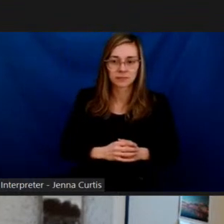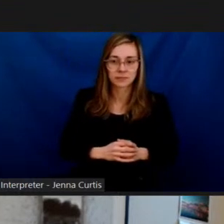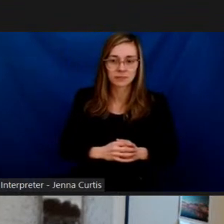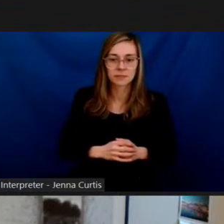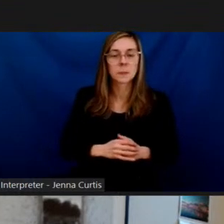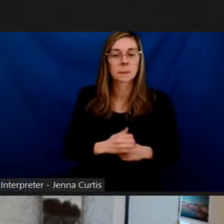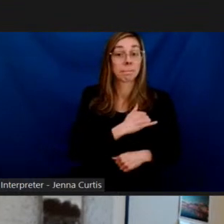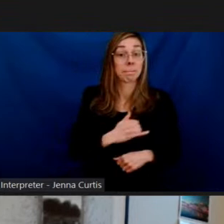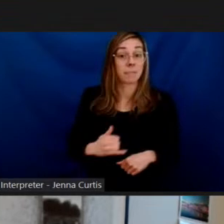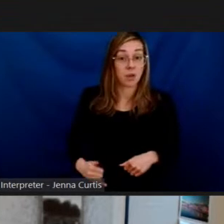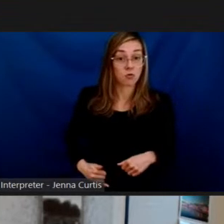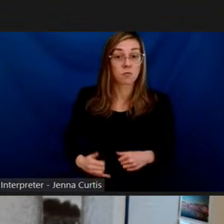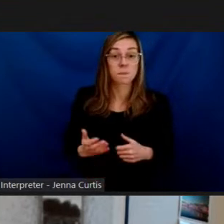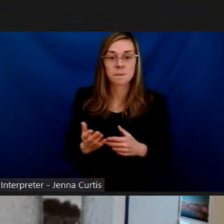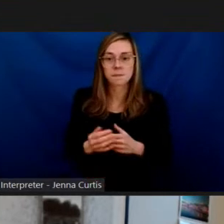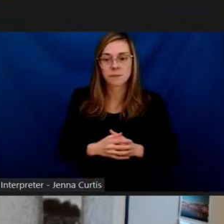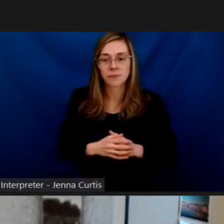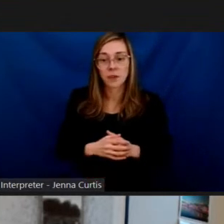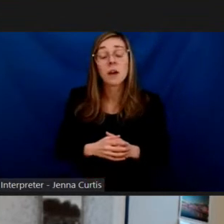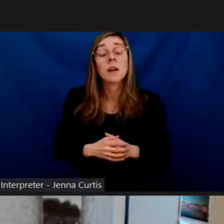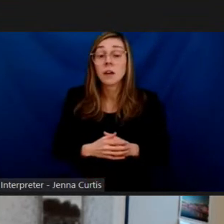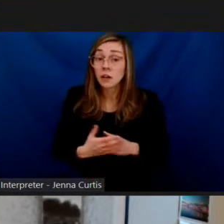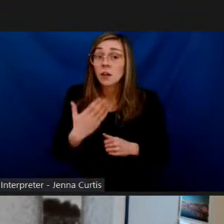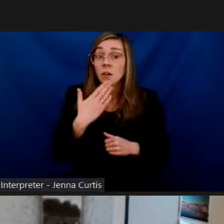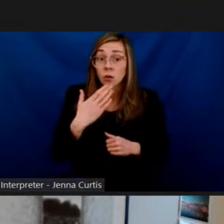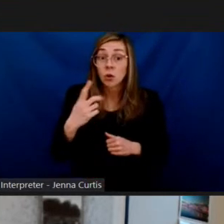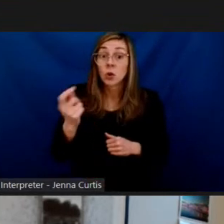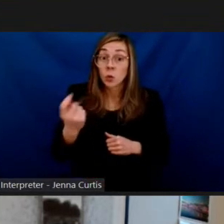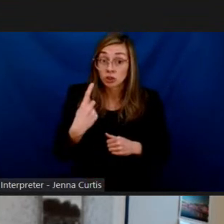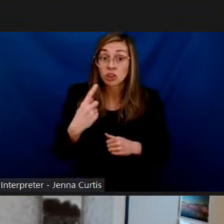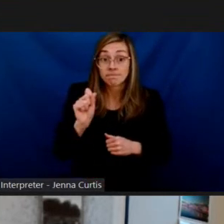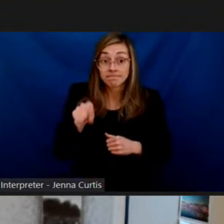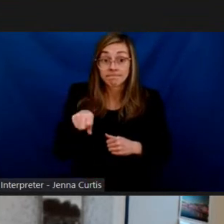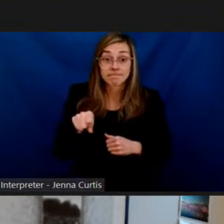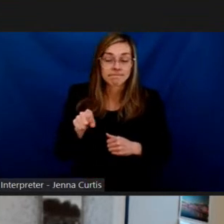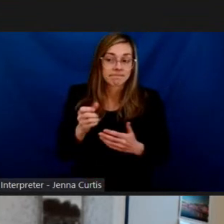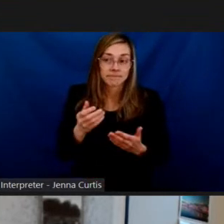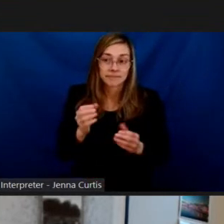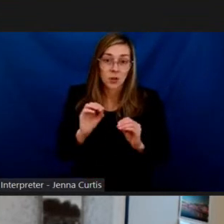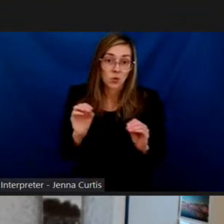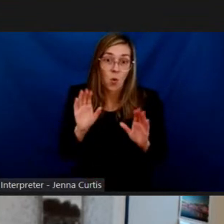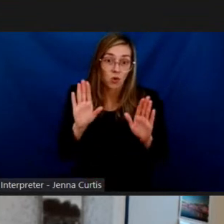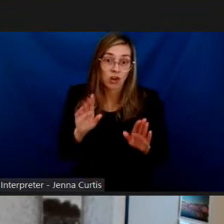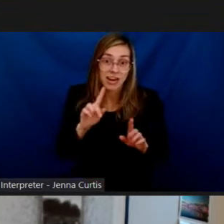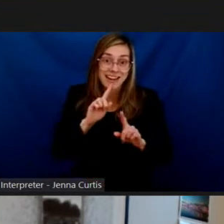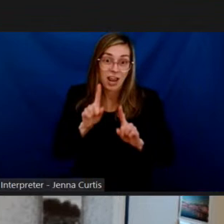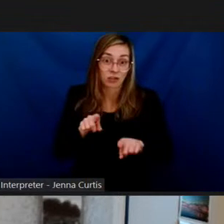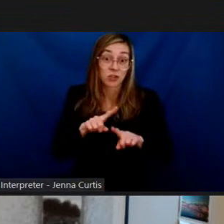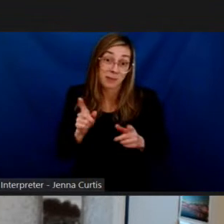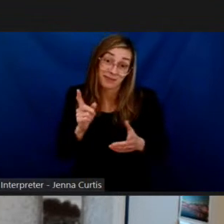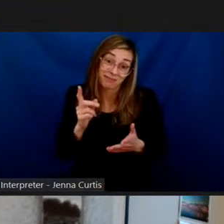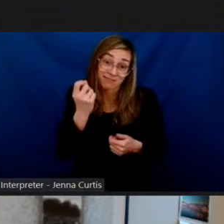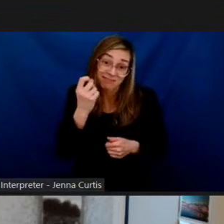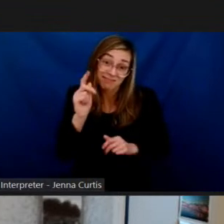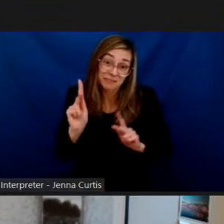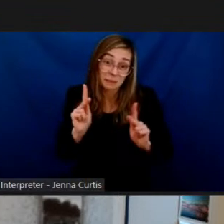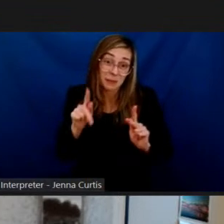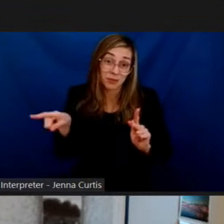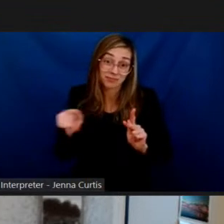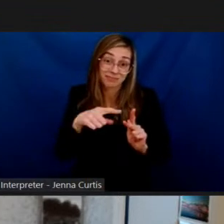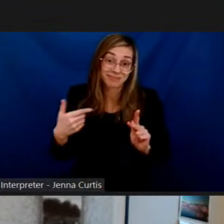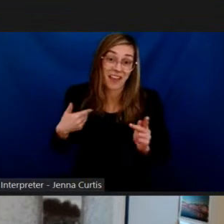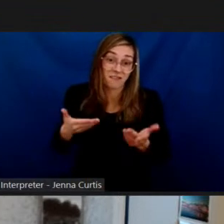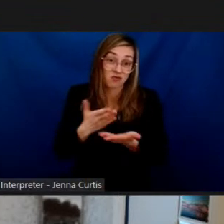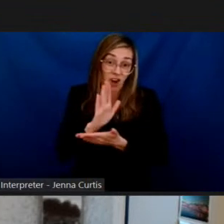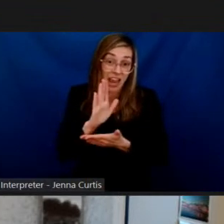Yeah, and it's an excellent question, and there's no great answer to it. The bottom line is people have the right to travel, and they